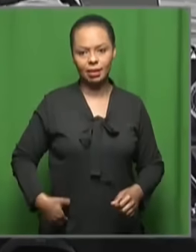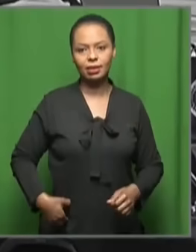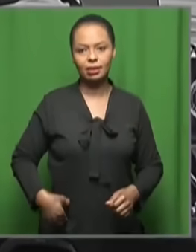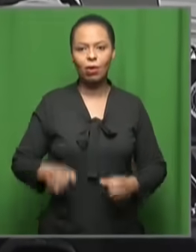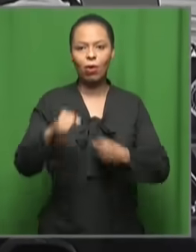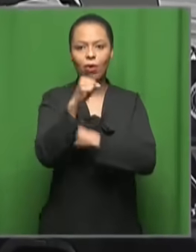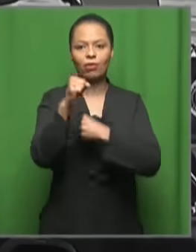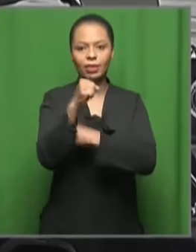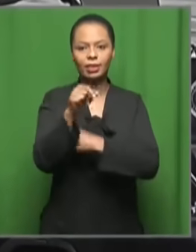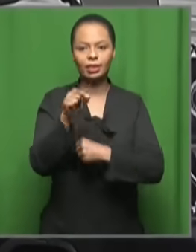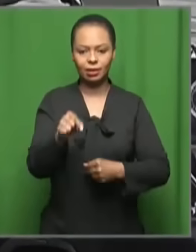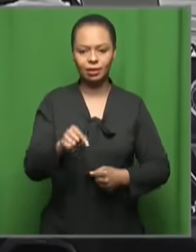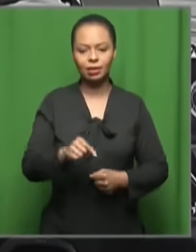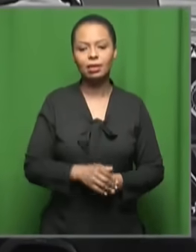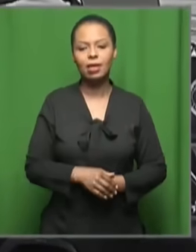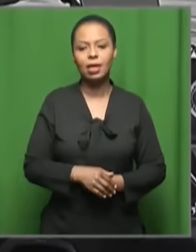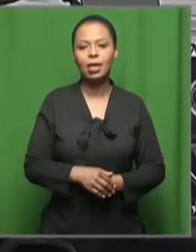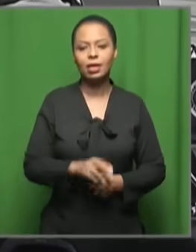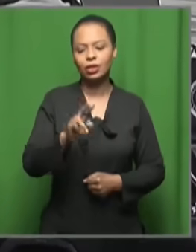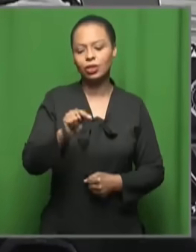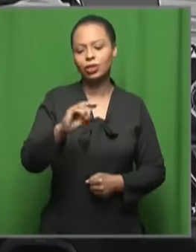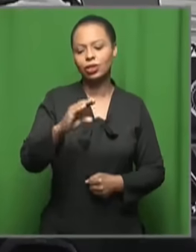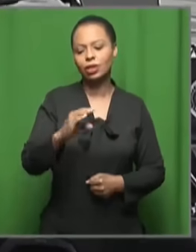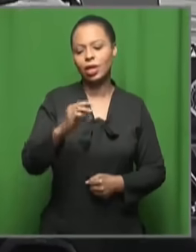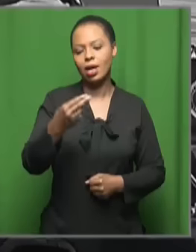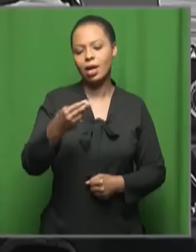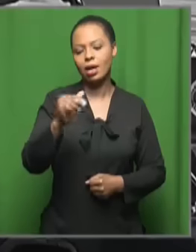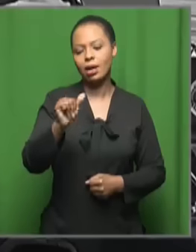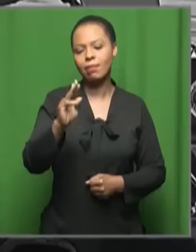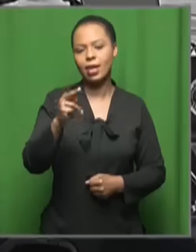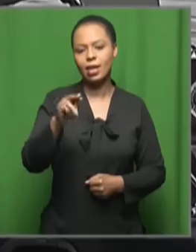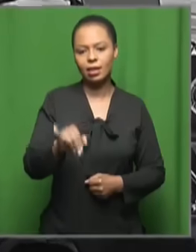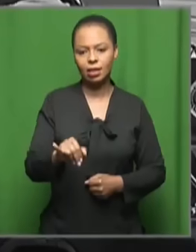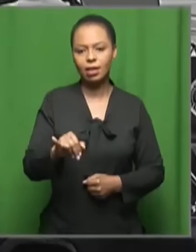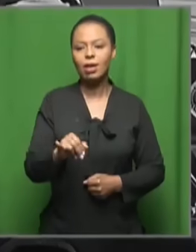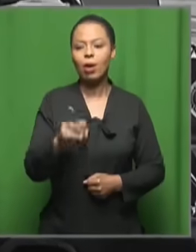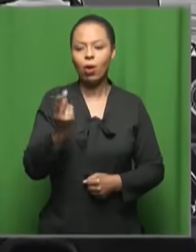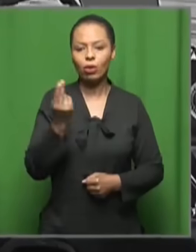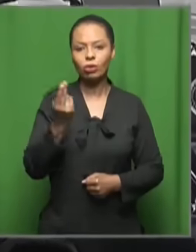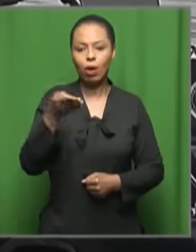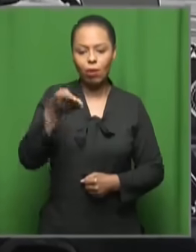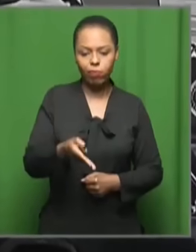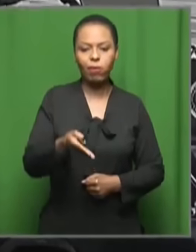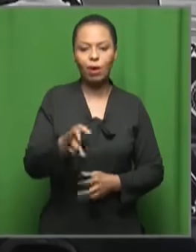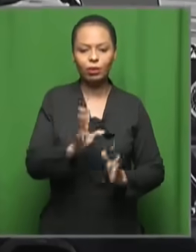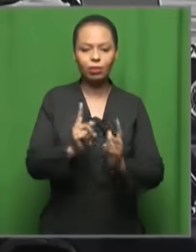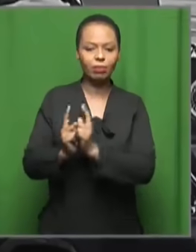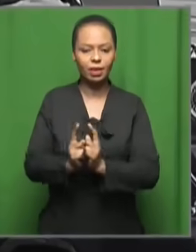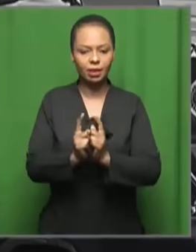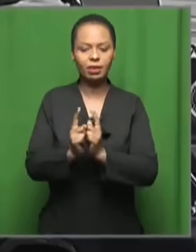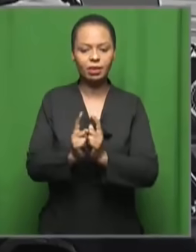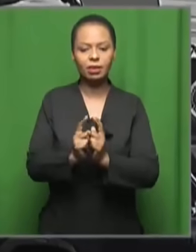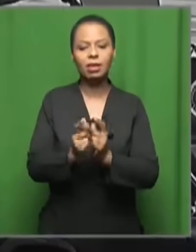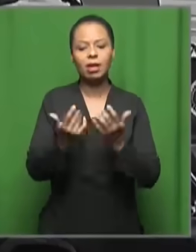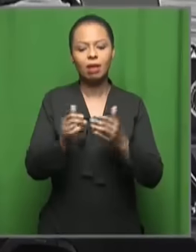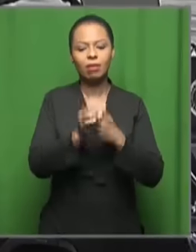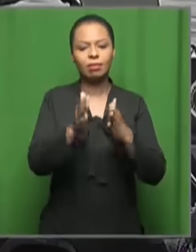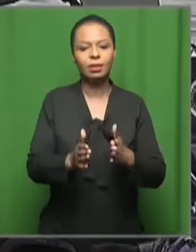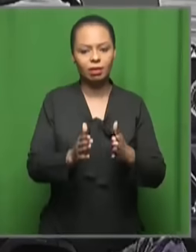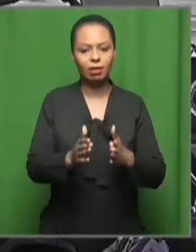to meet the minister. Yeah, it's always all hands on deck with all the delegations arriving.